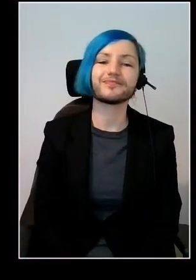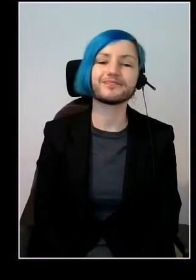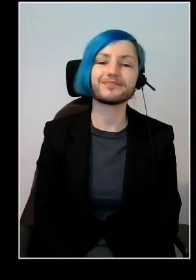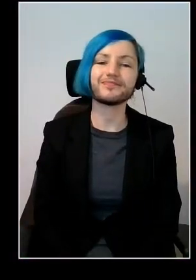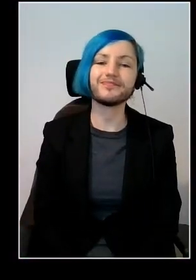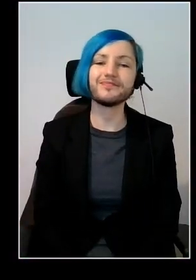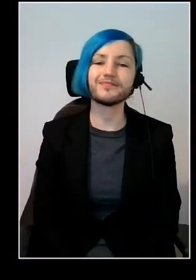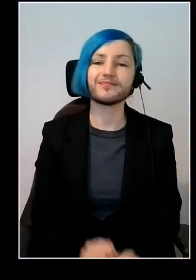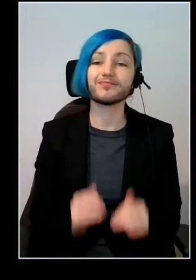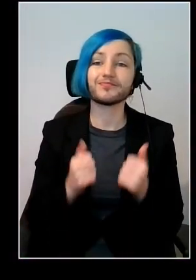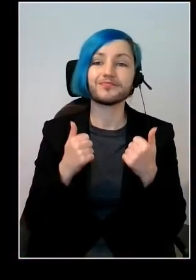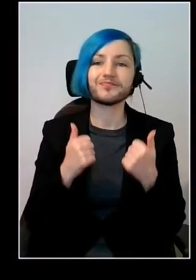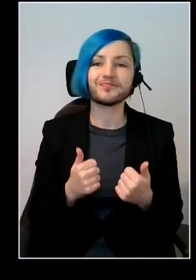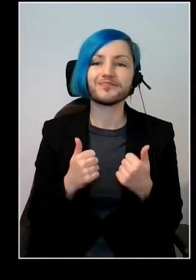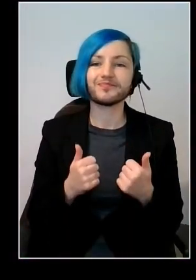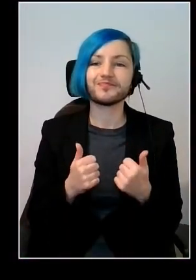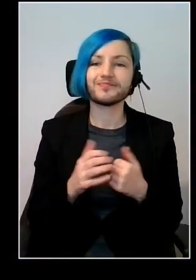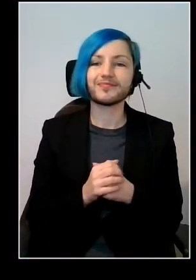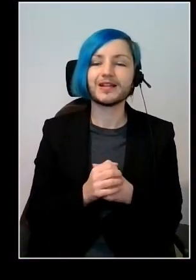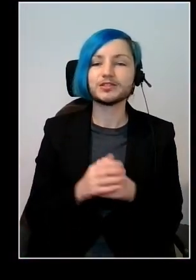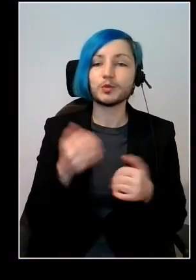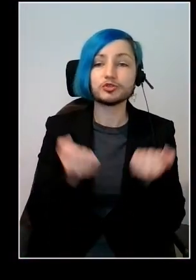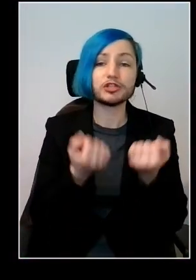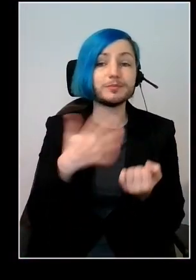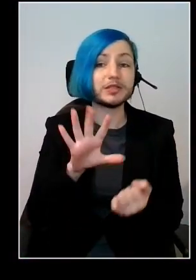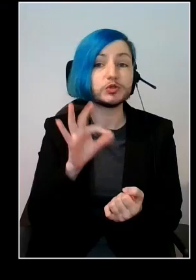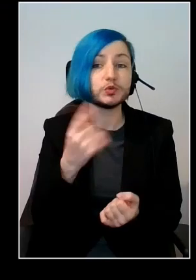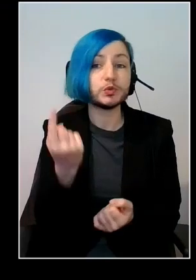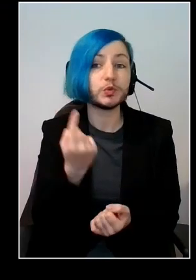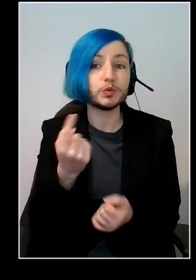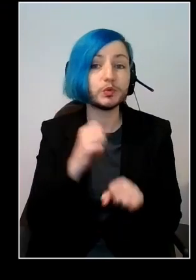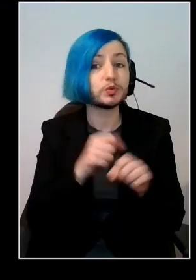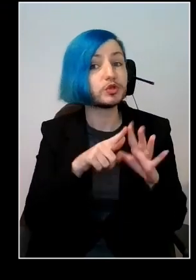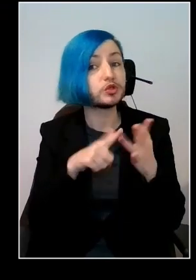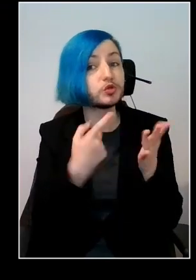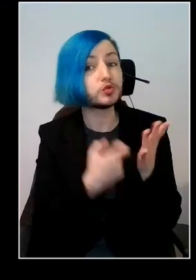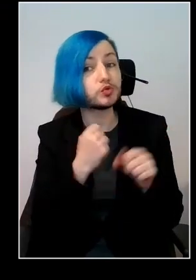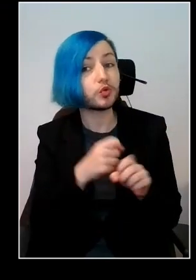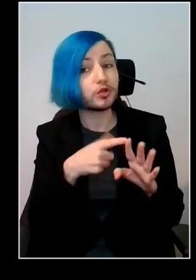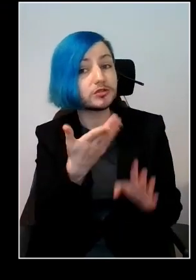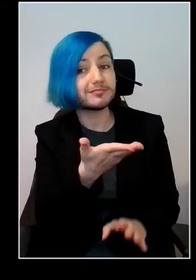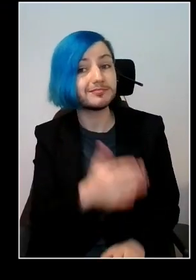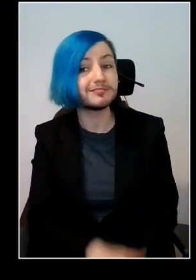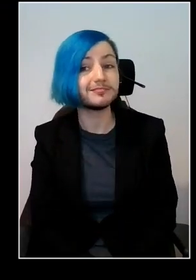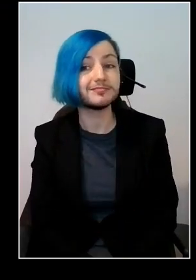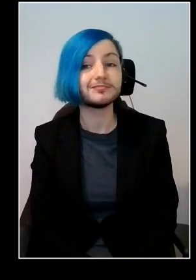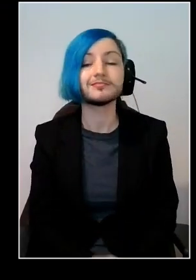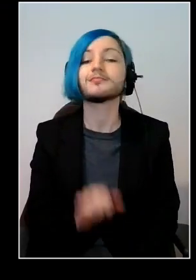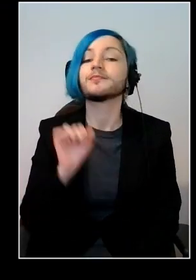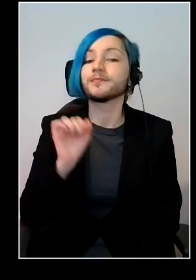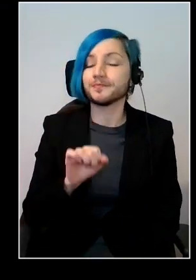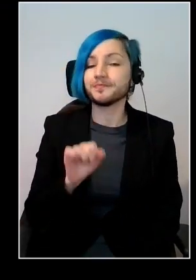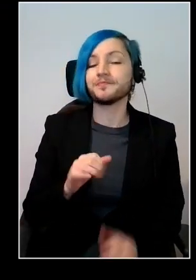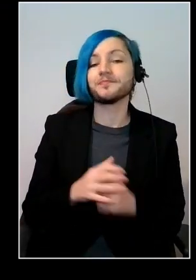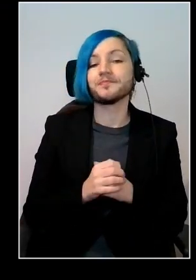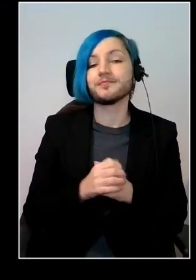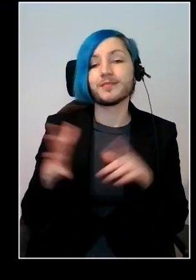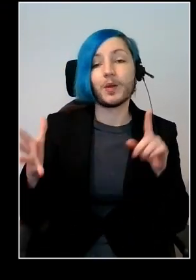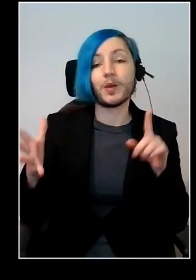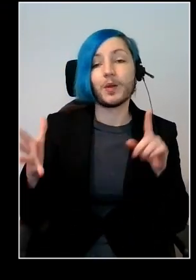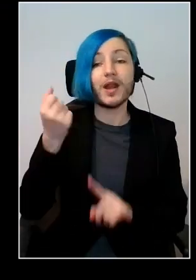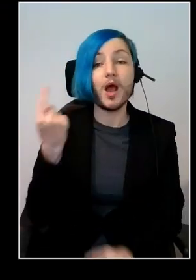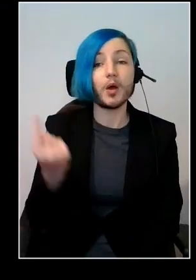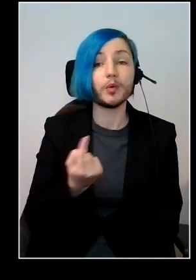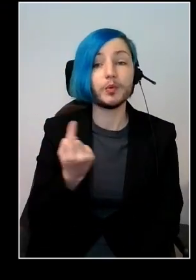So, who did the judges choose? George, you can tell us. Yep. Well, here we go, Rob. The winner of